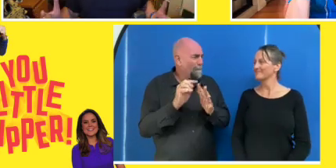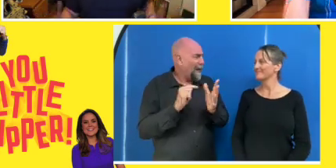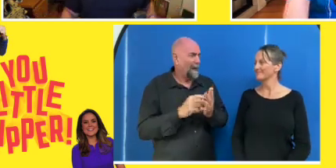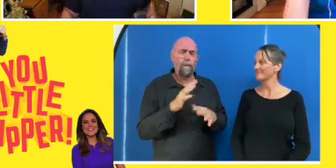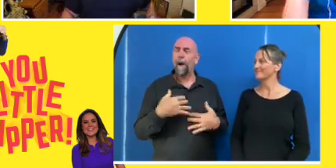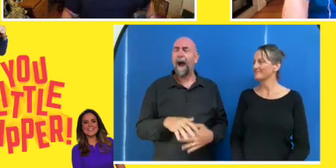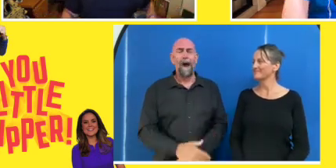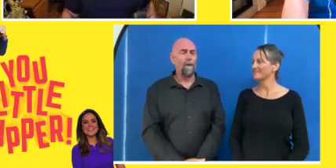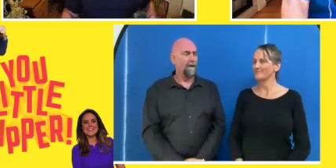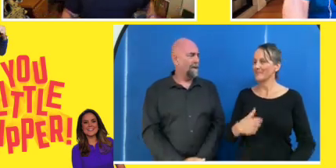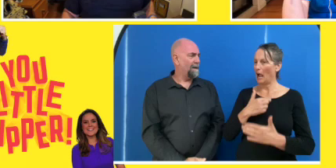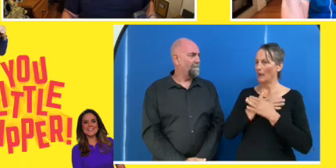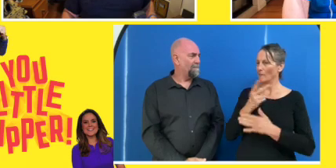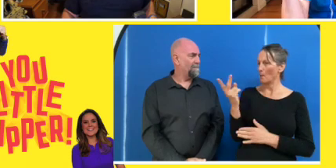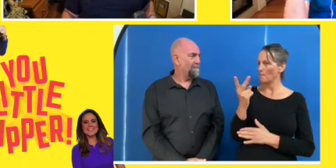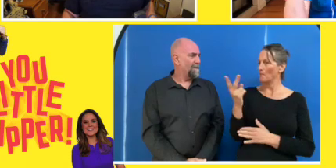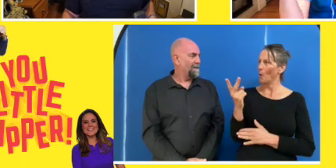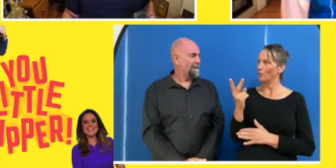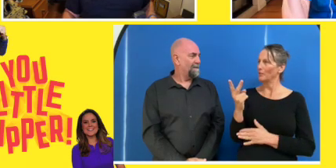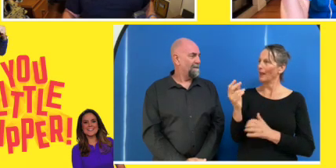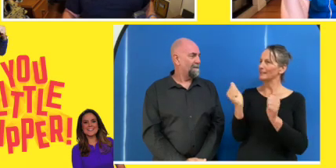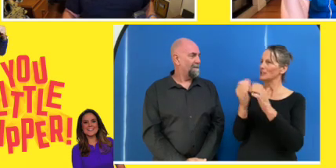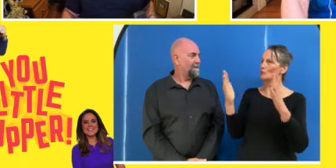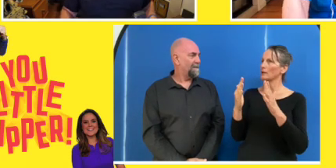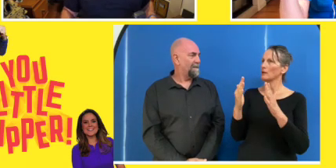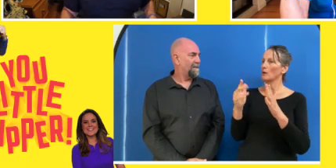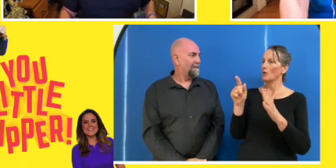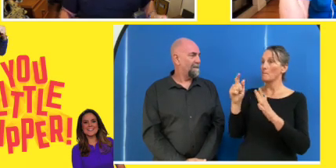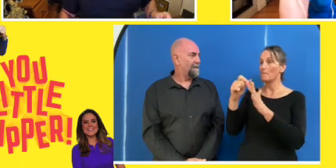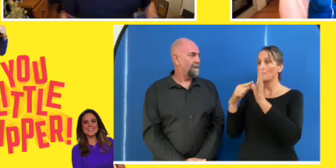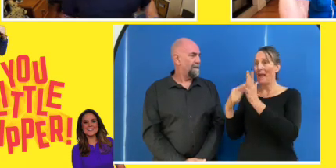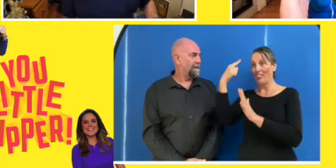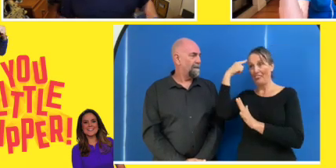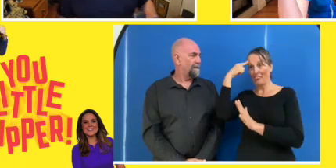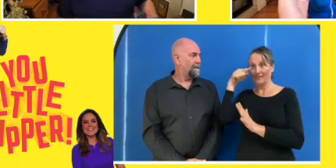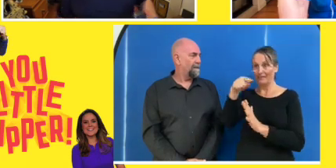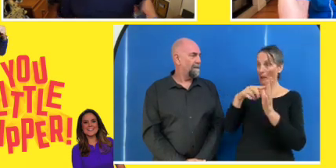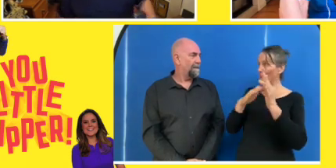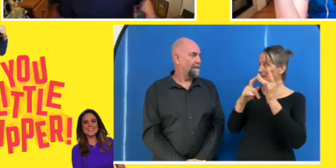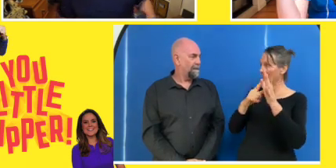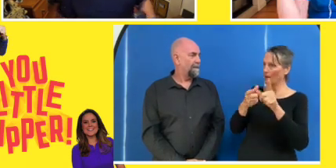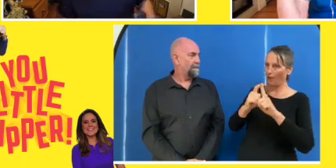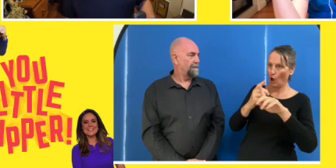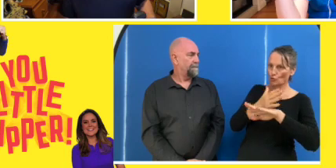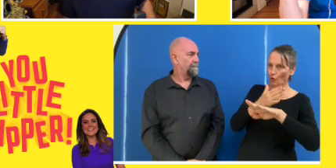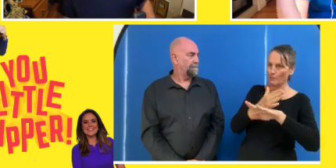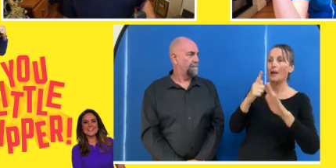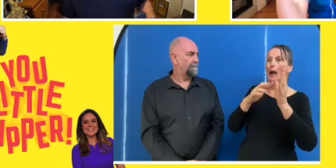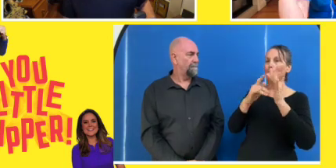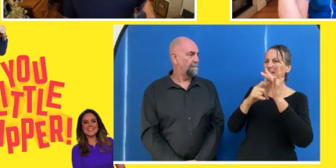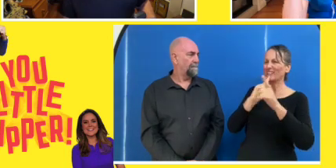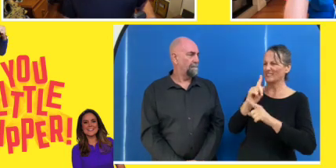in Pat. But I love that both of them disagree with who has the harder job. I found that really interesting. Athletes like, oh, being a guide